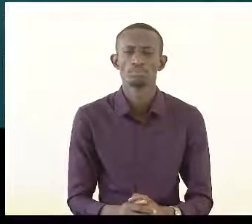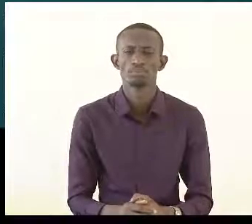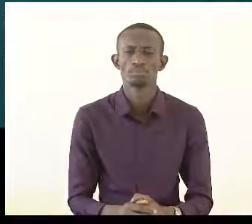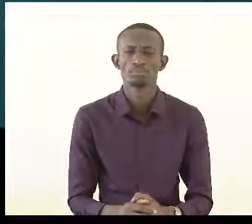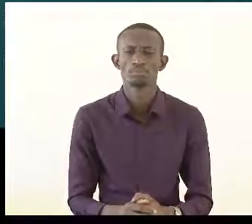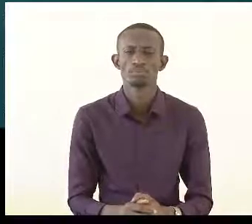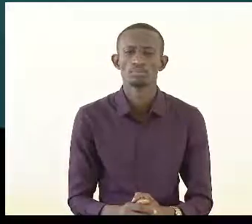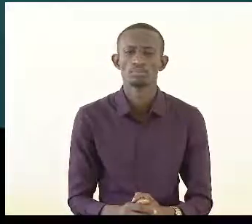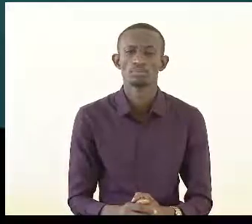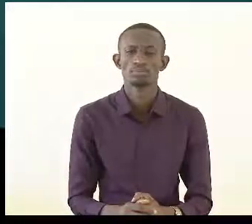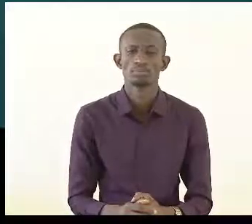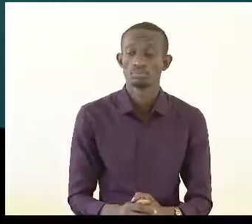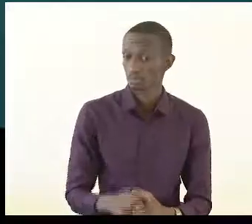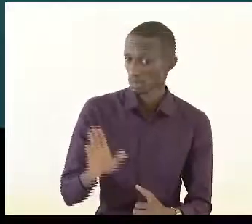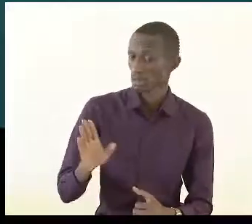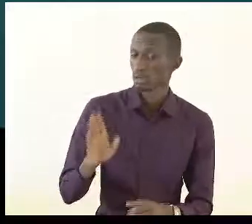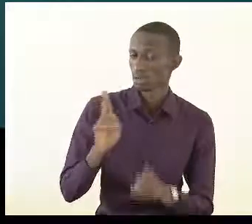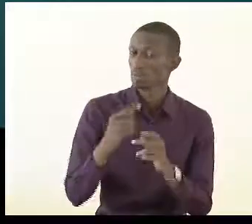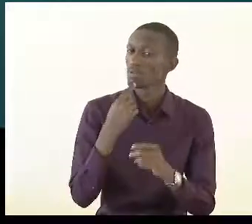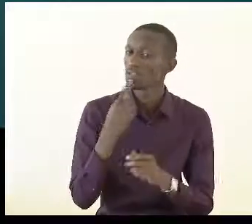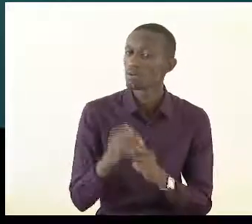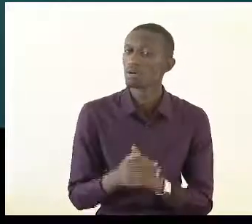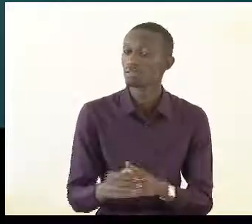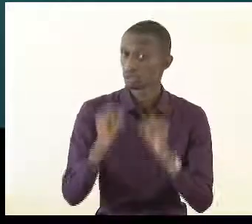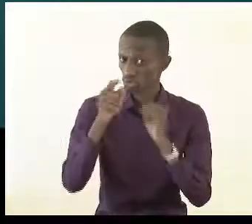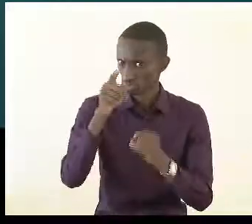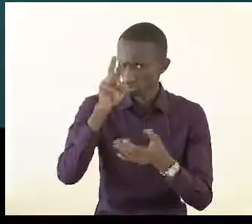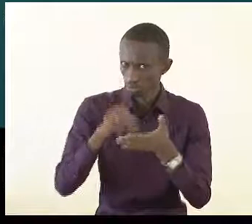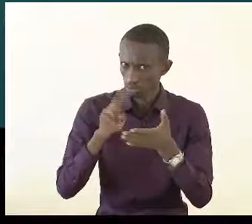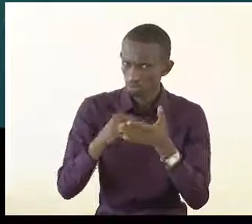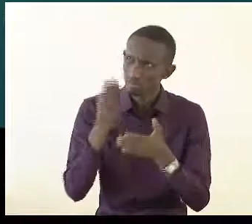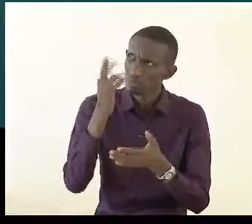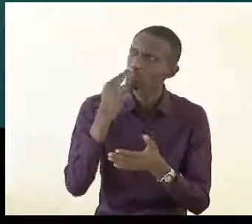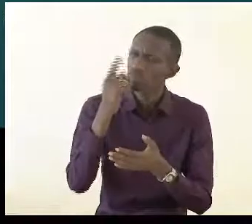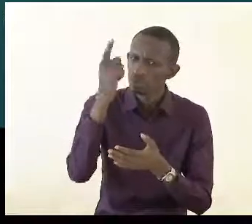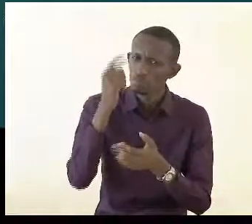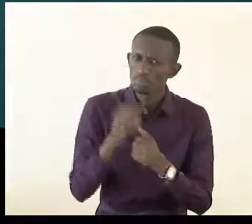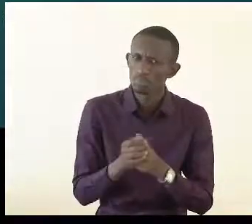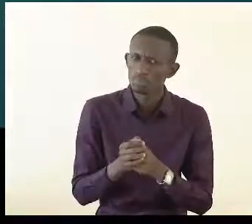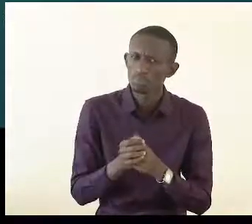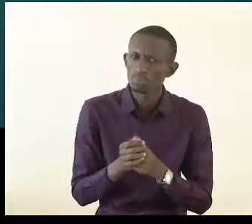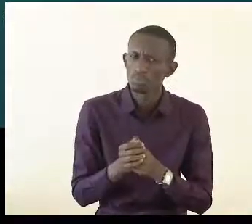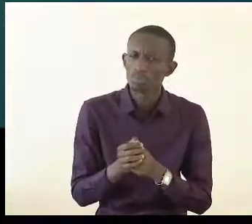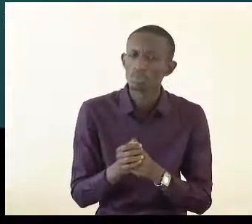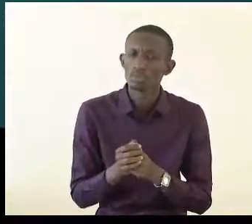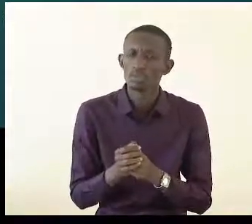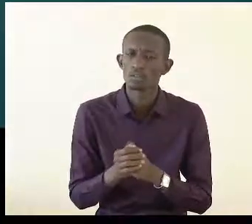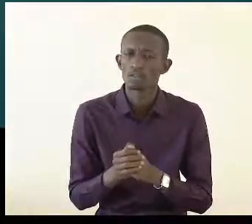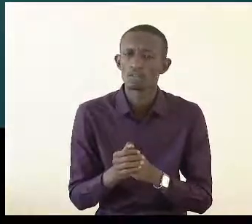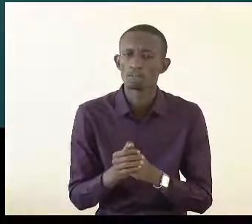It is said that, if we read here, it is said that